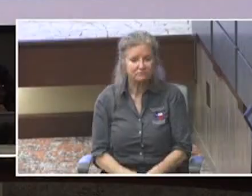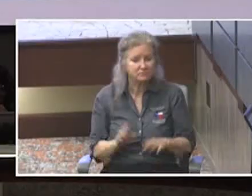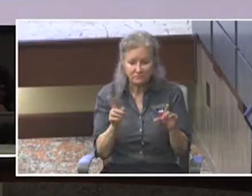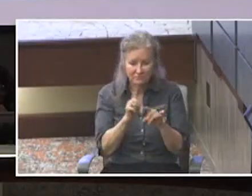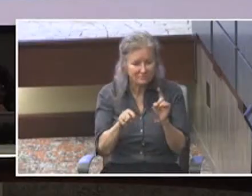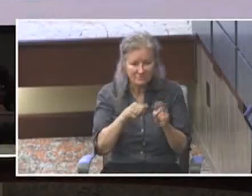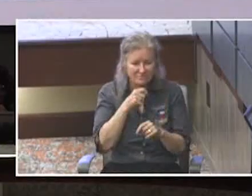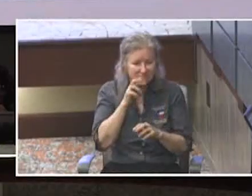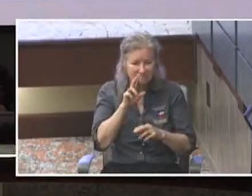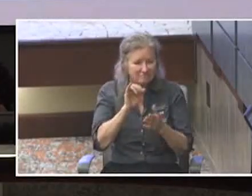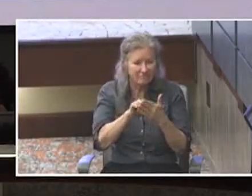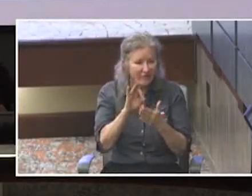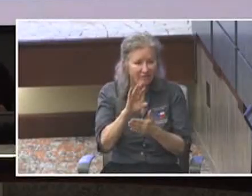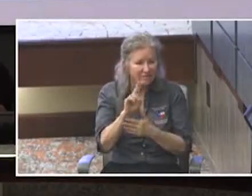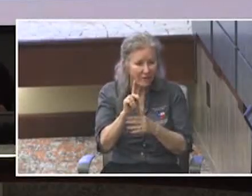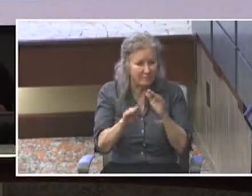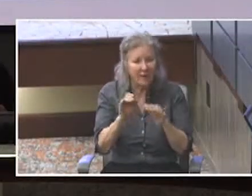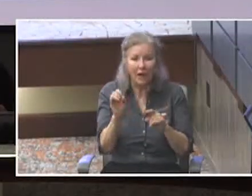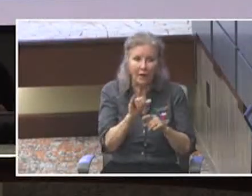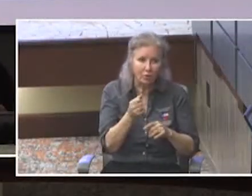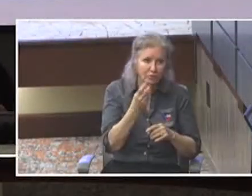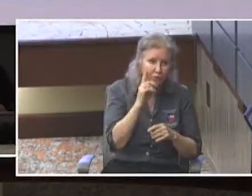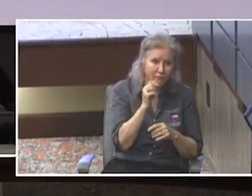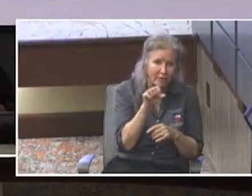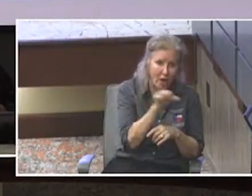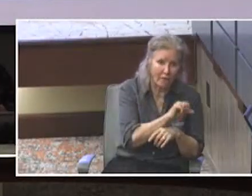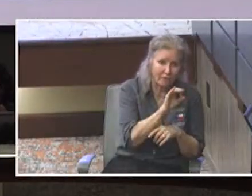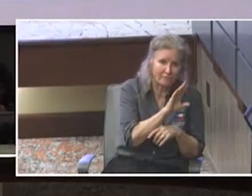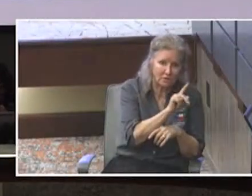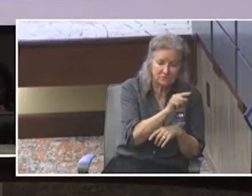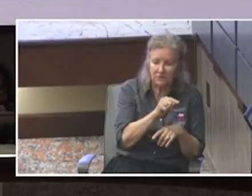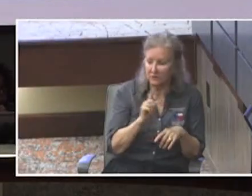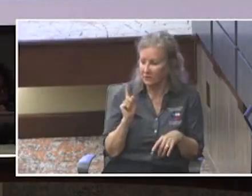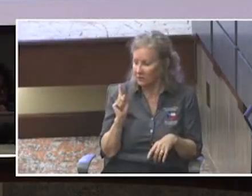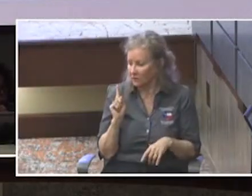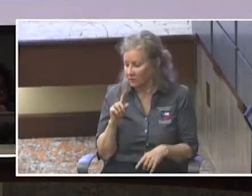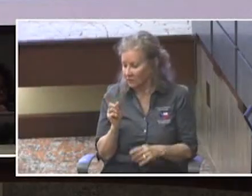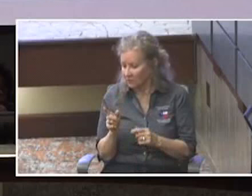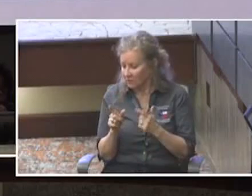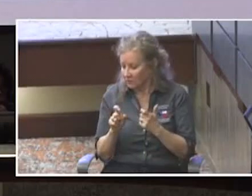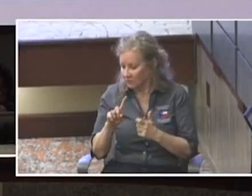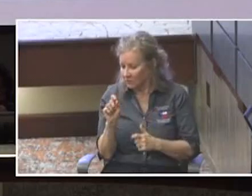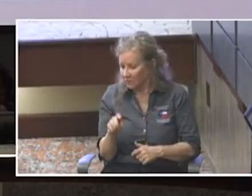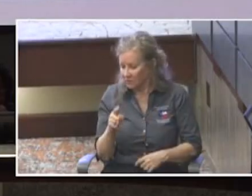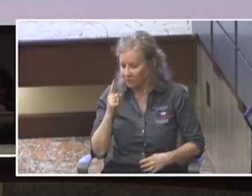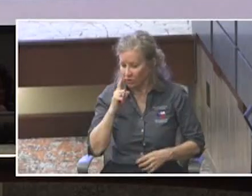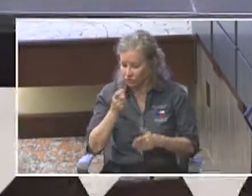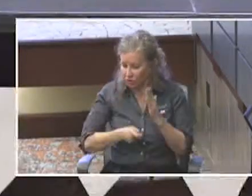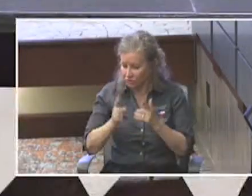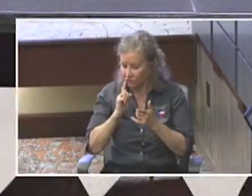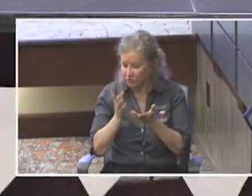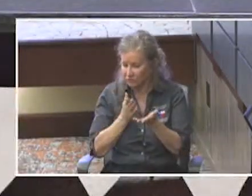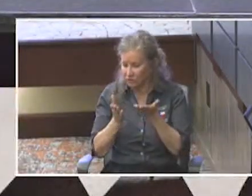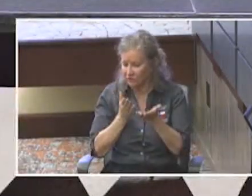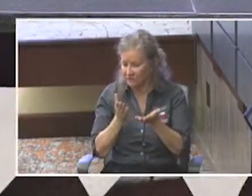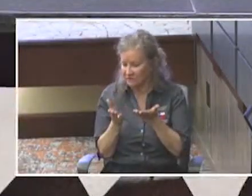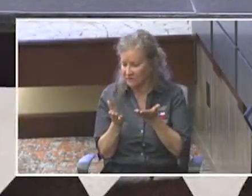others. A quick question on just the charges for services that we are